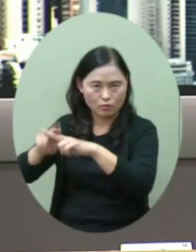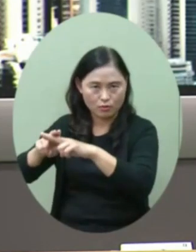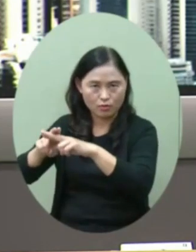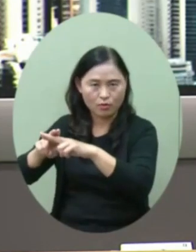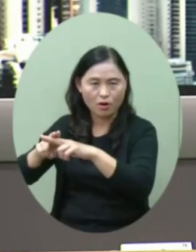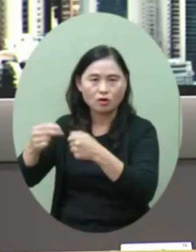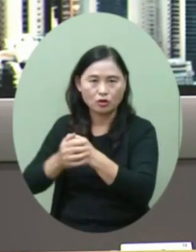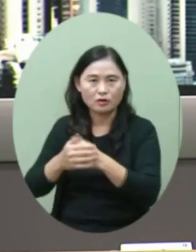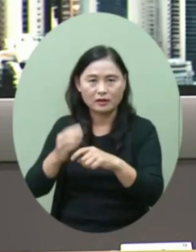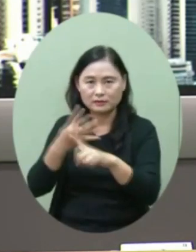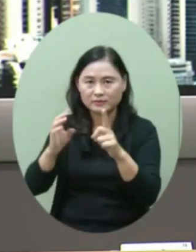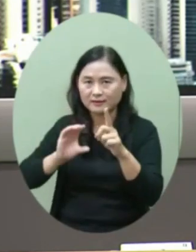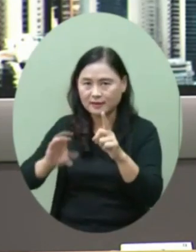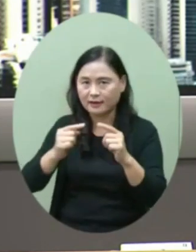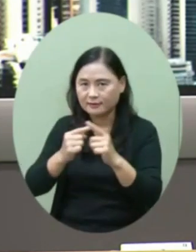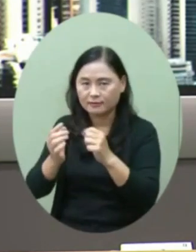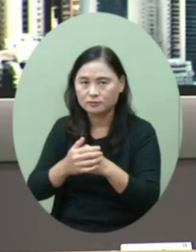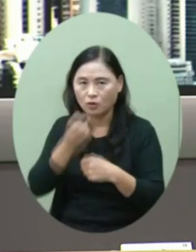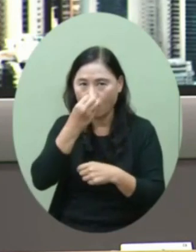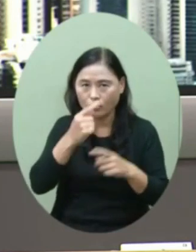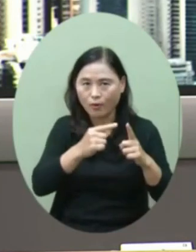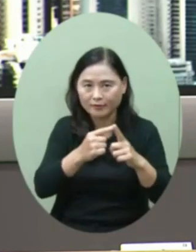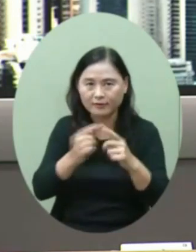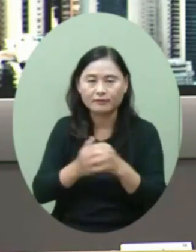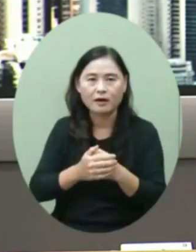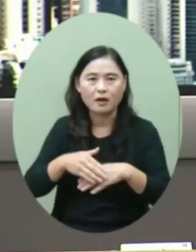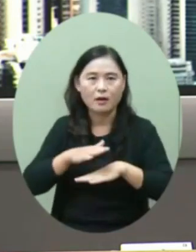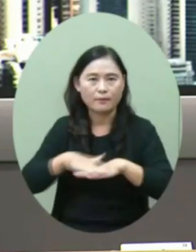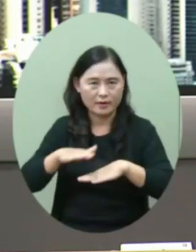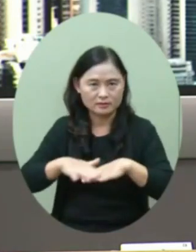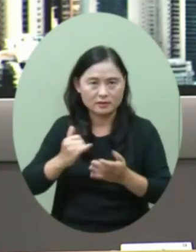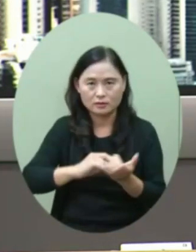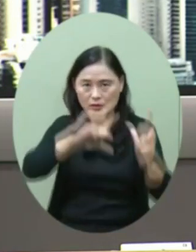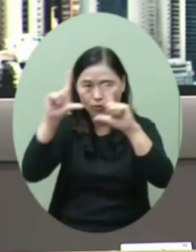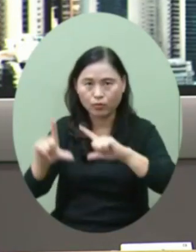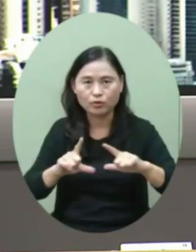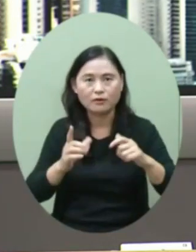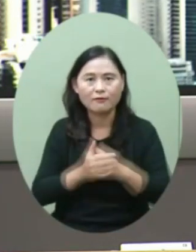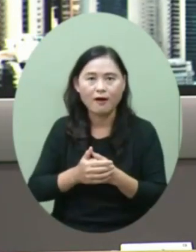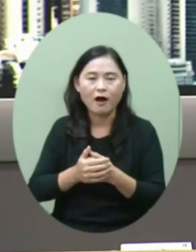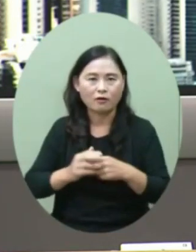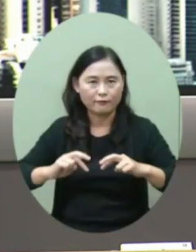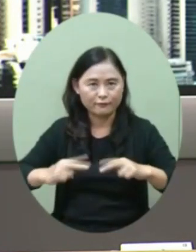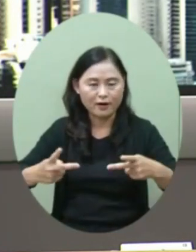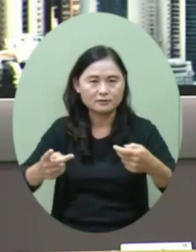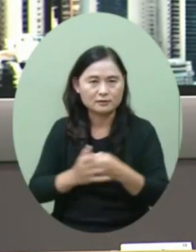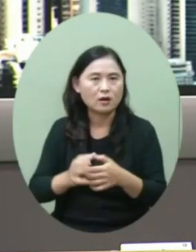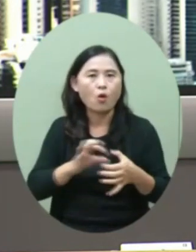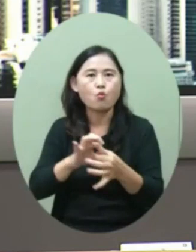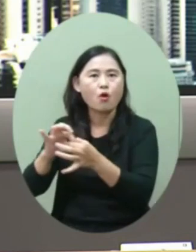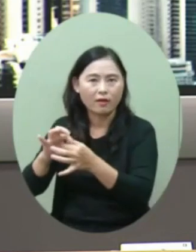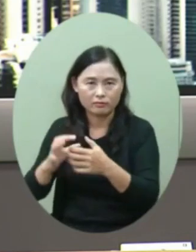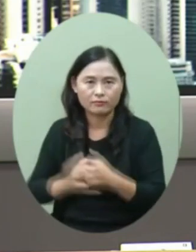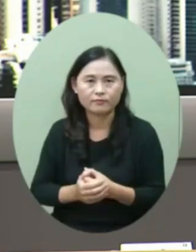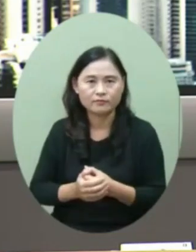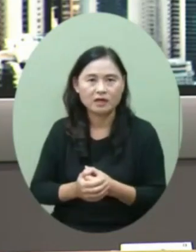solemn task. We are talking about something that has to do with the well-being of the 1.4 billion people in